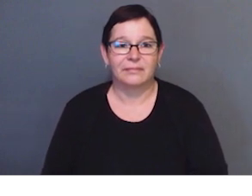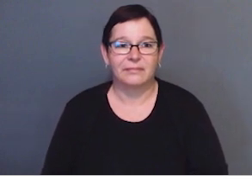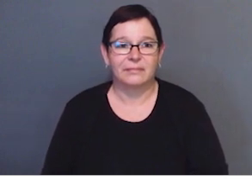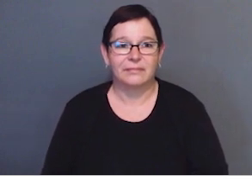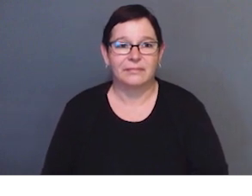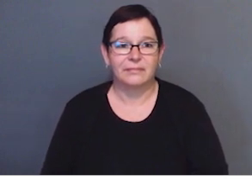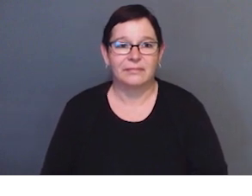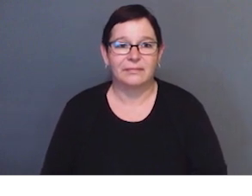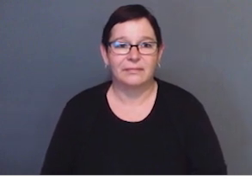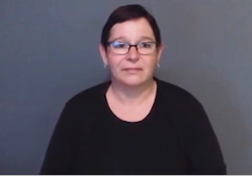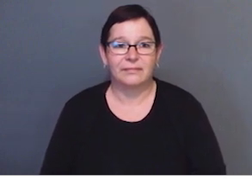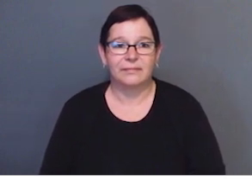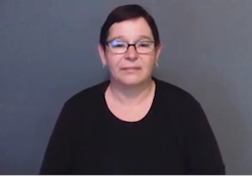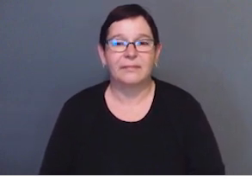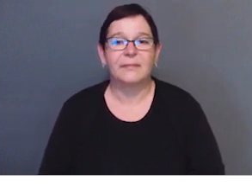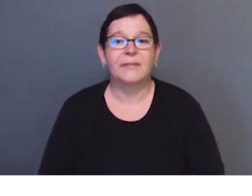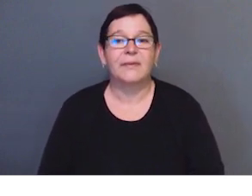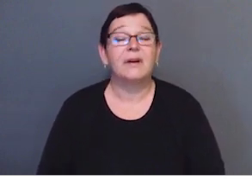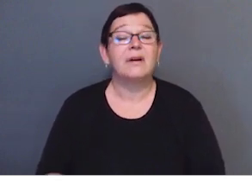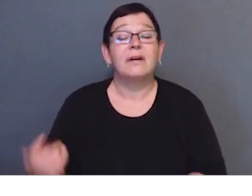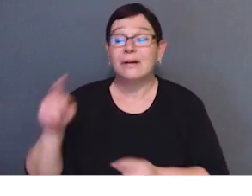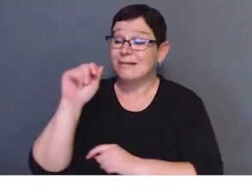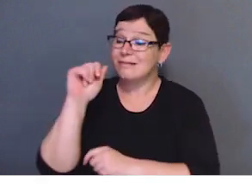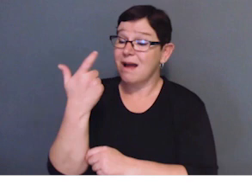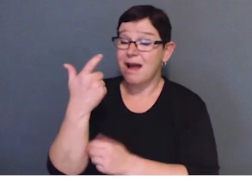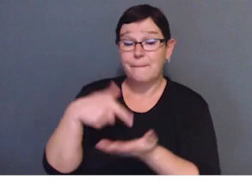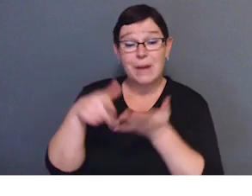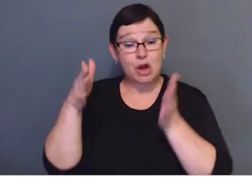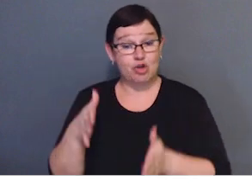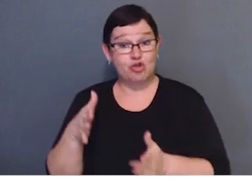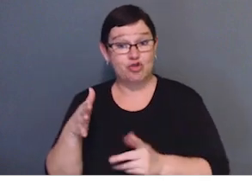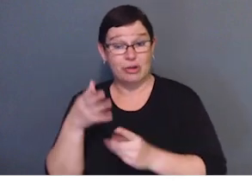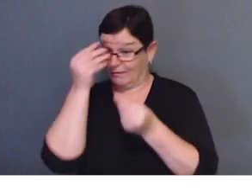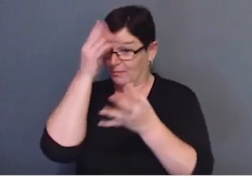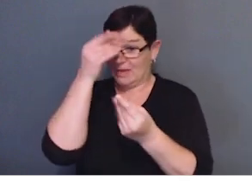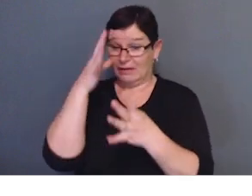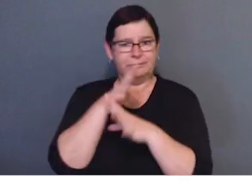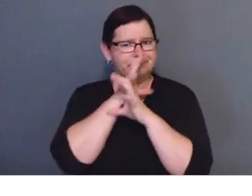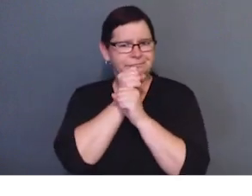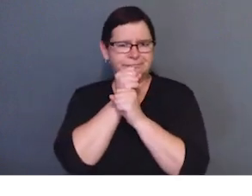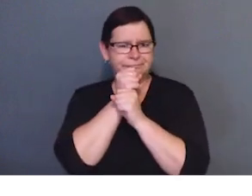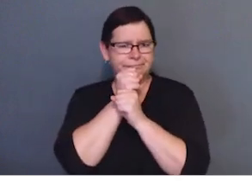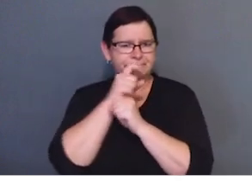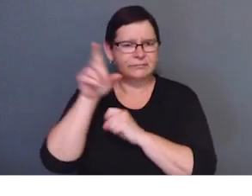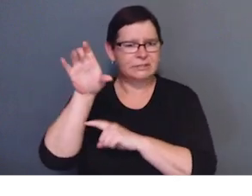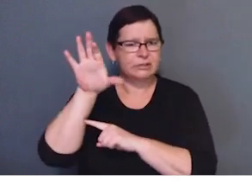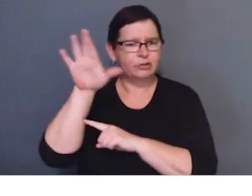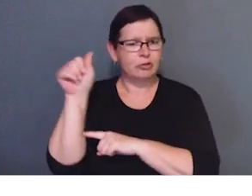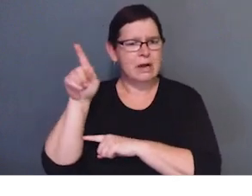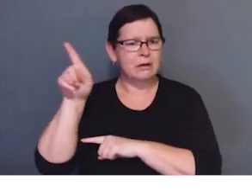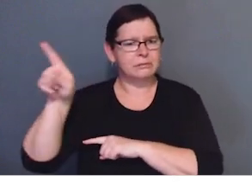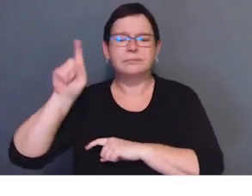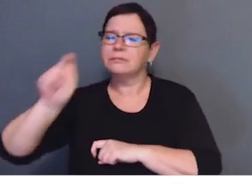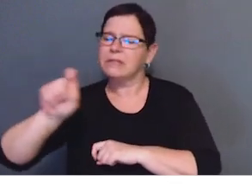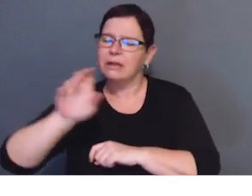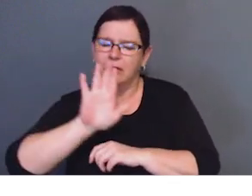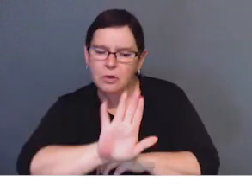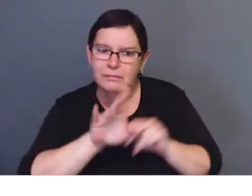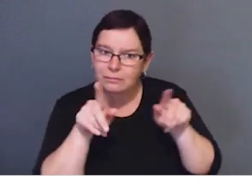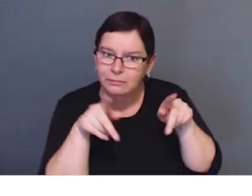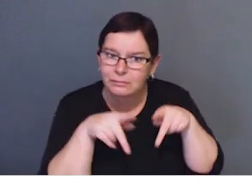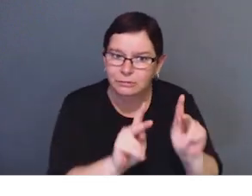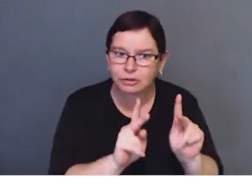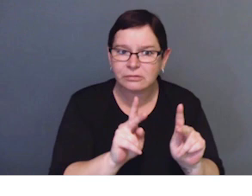Taxpayer information is confidential. The CRA needs your permission to deal with another person, such as a family member, friend, or